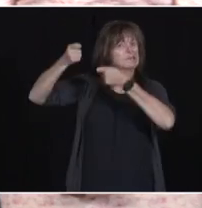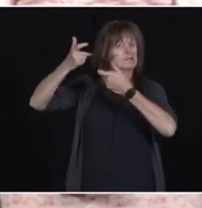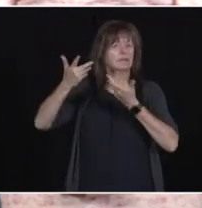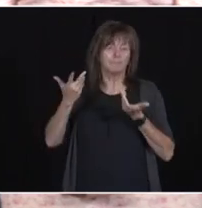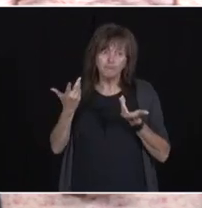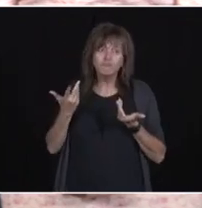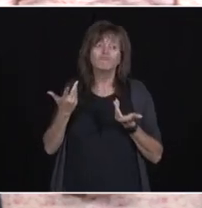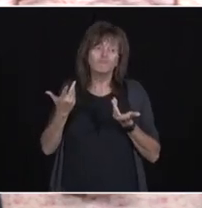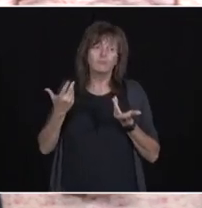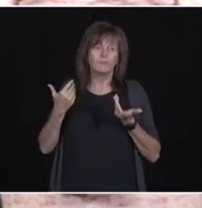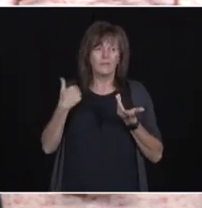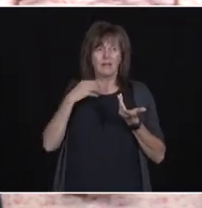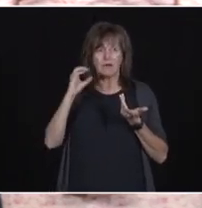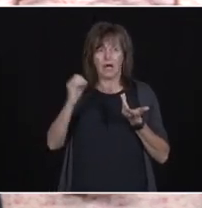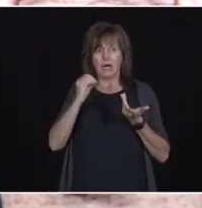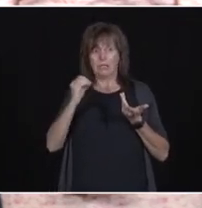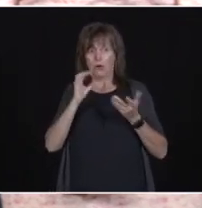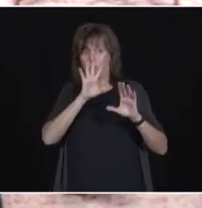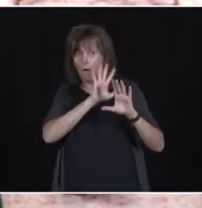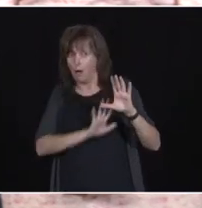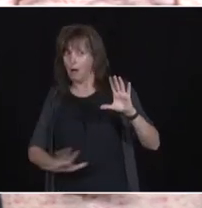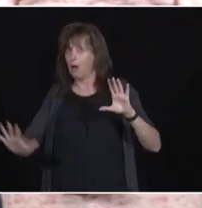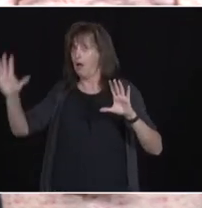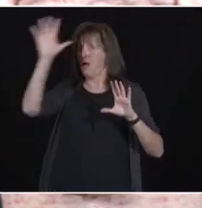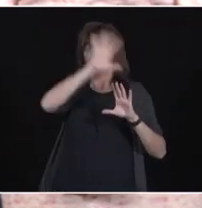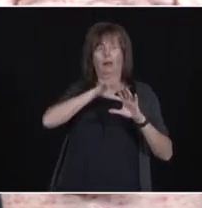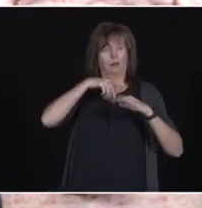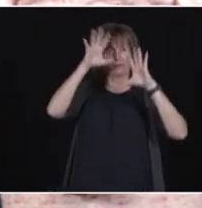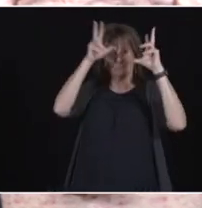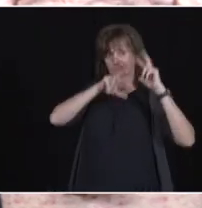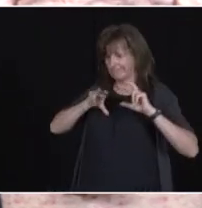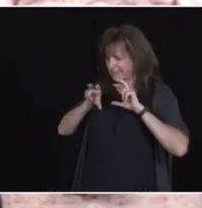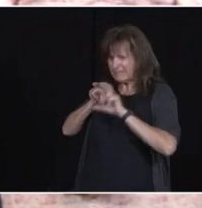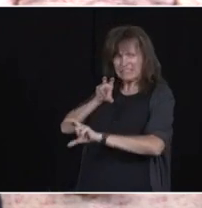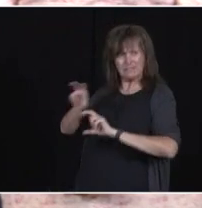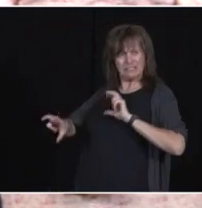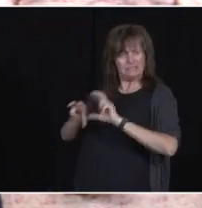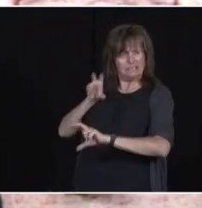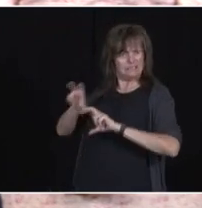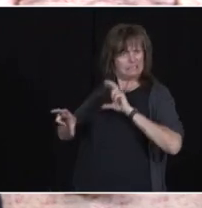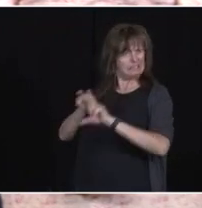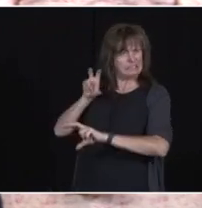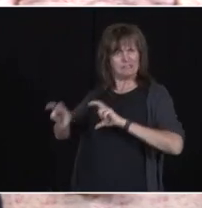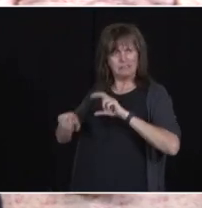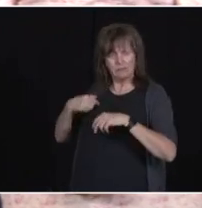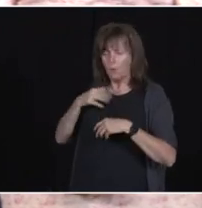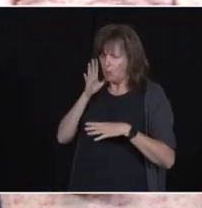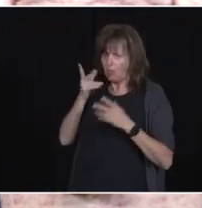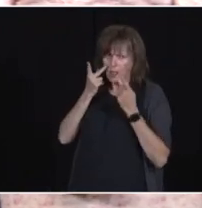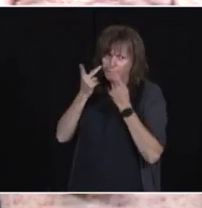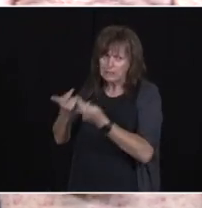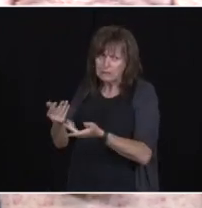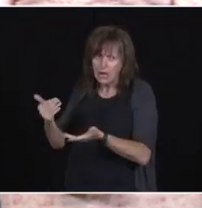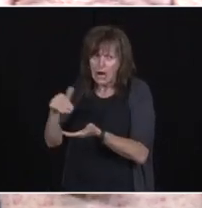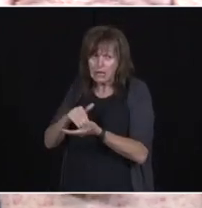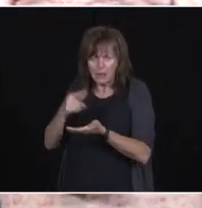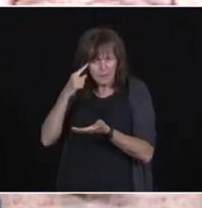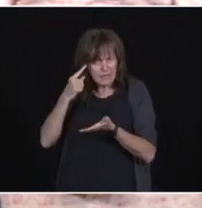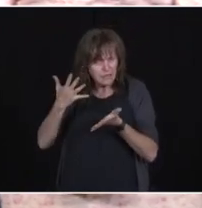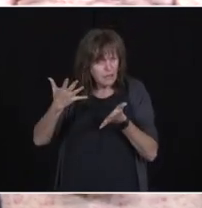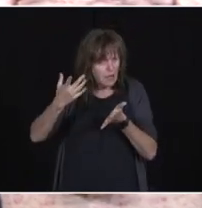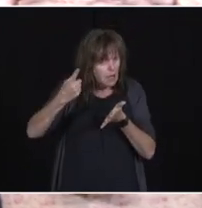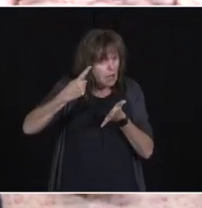and from myself down to the great folks in Essex, Windsor, and I'll be down there again. I think it's next week or 2 weeks.